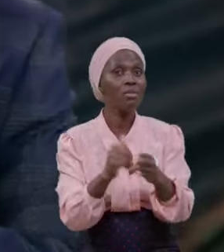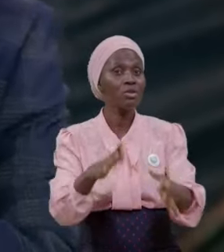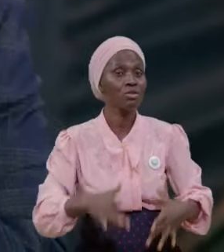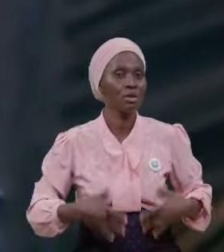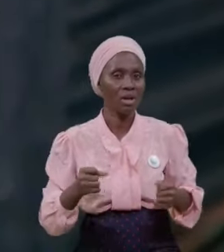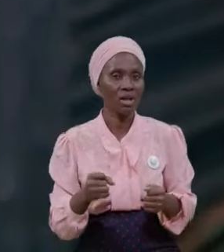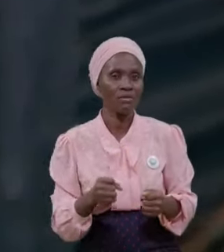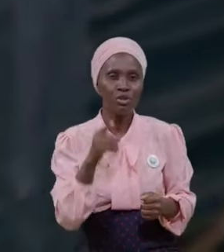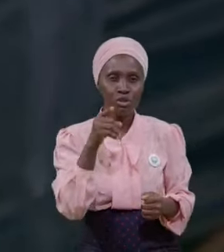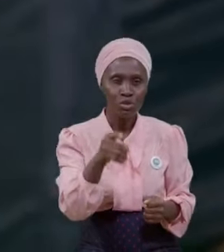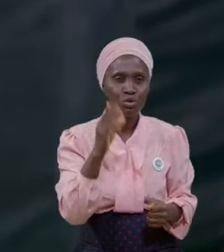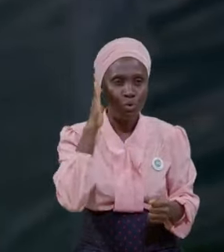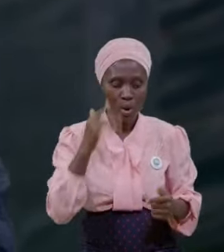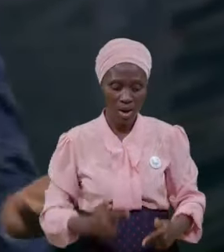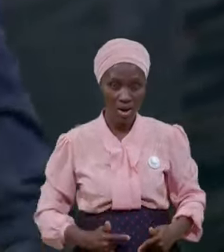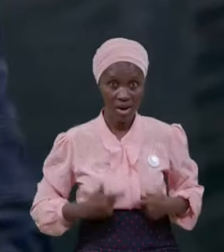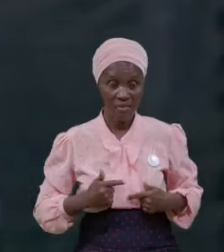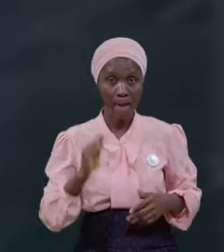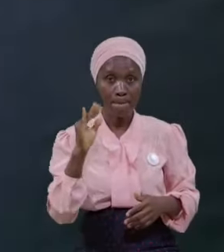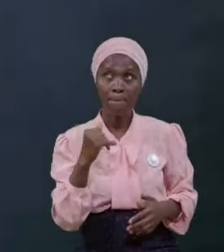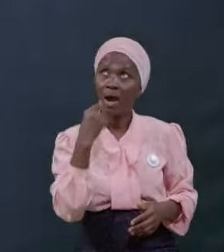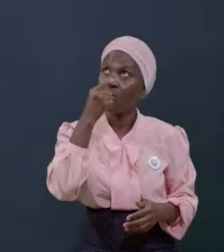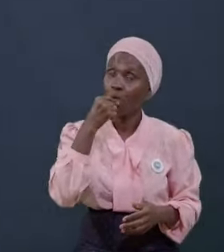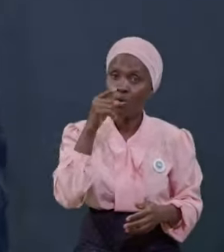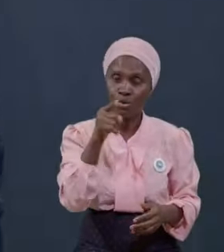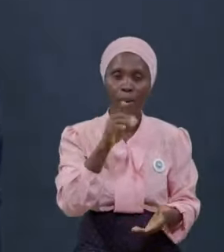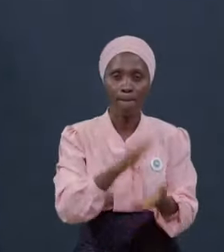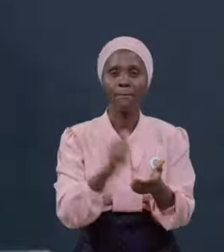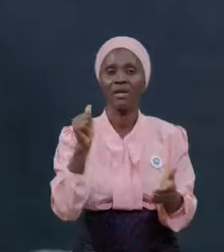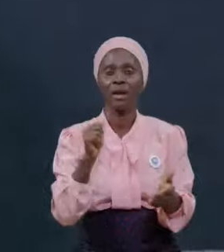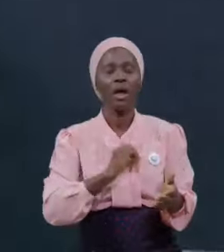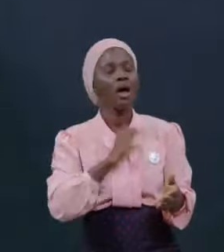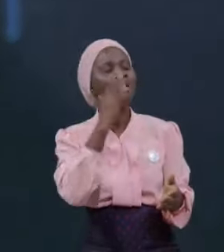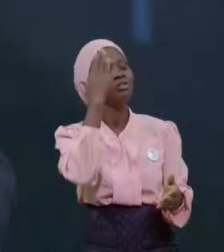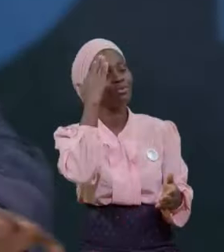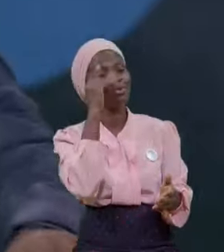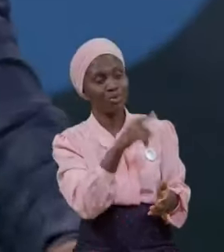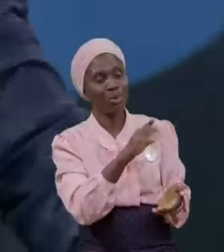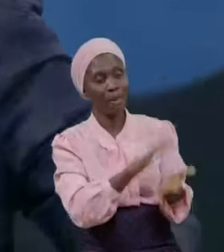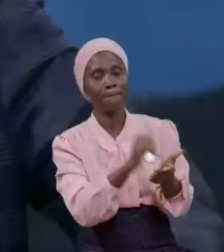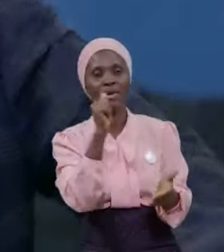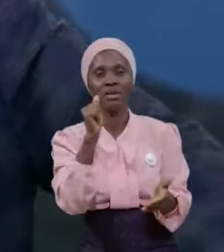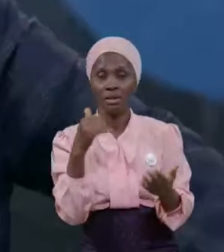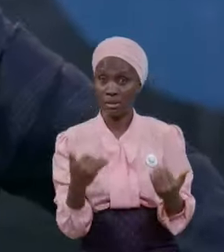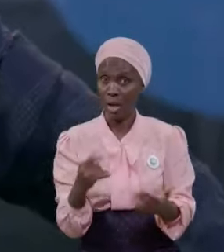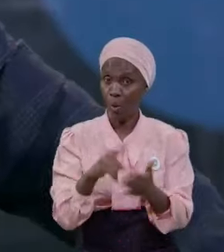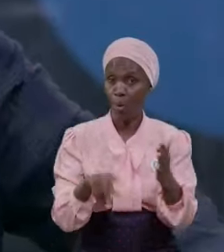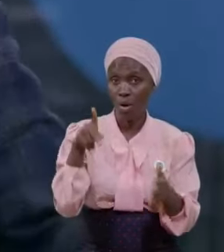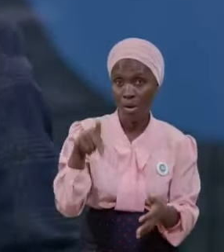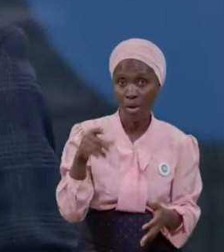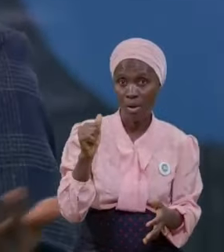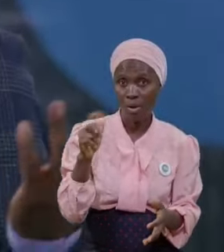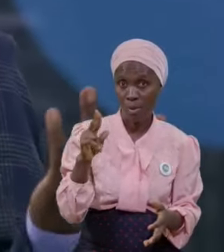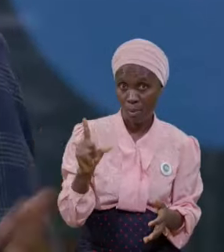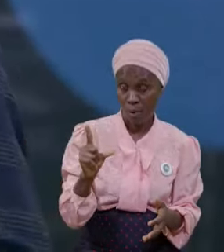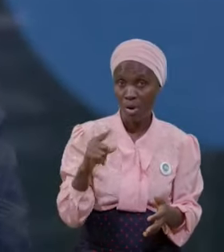know that thou believest. Now, what Paul says about Agrippa is one thing. What